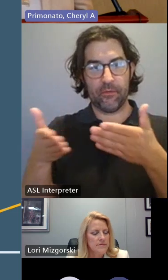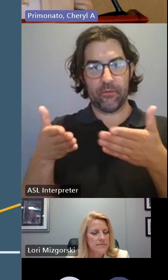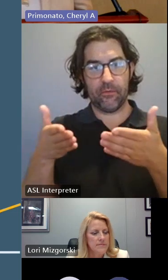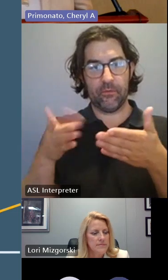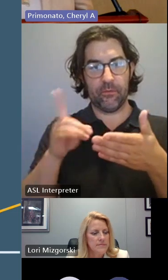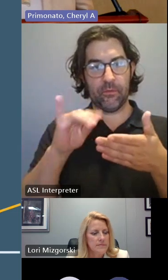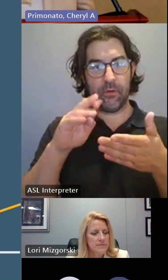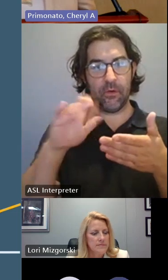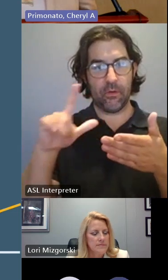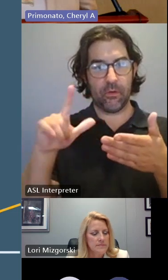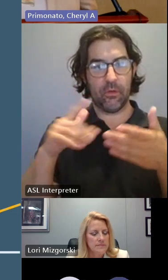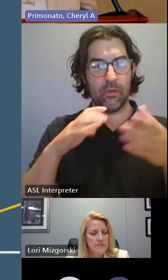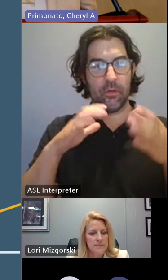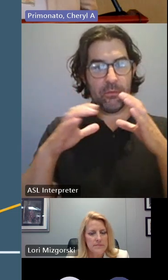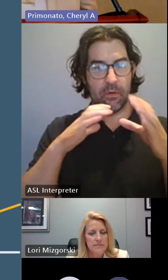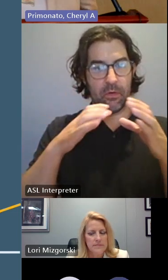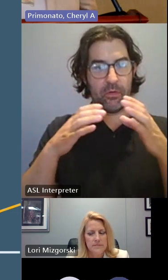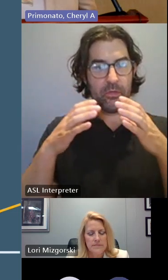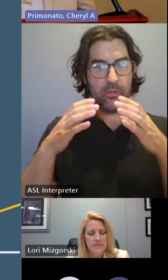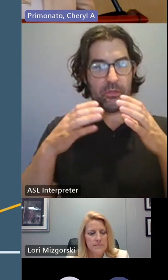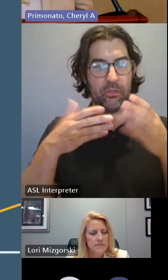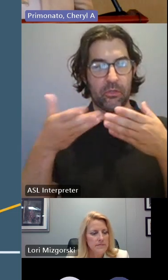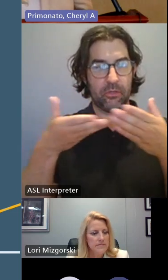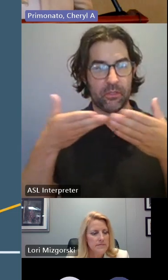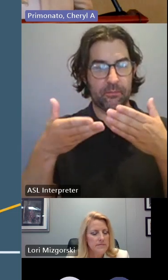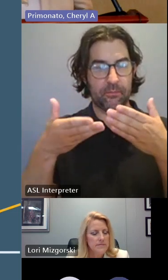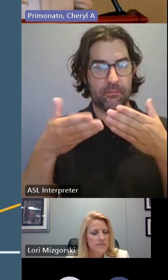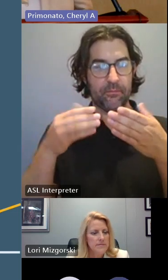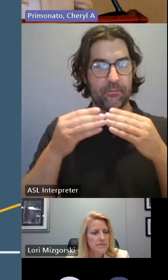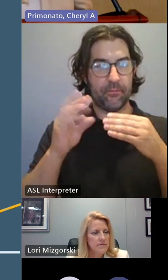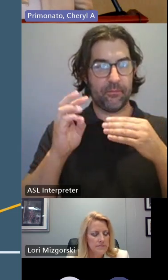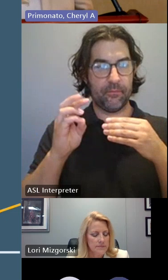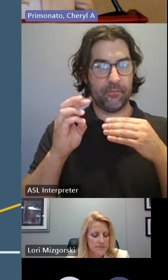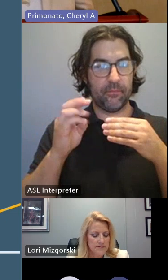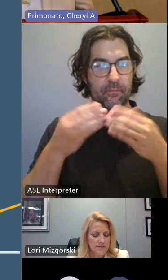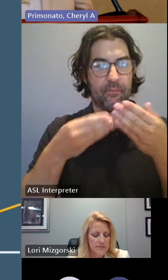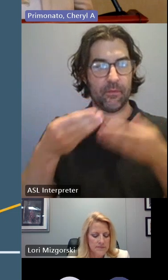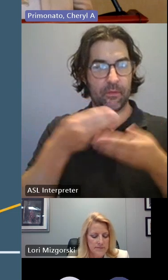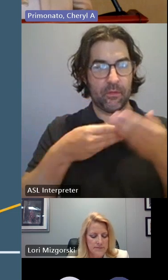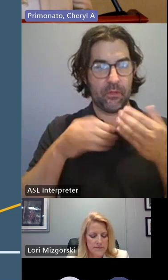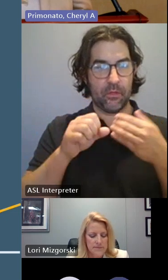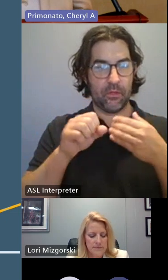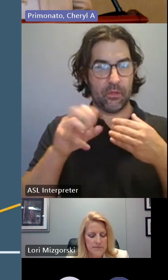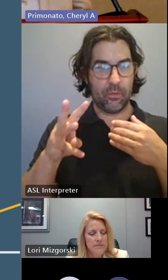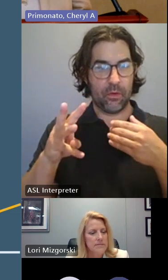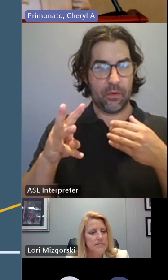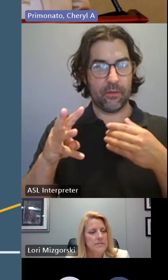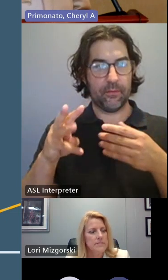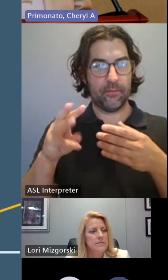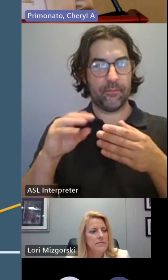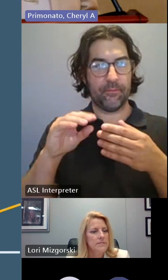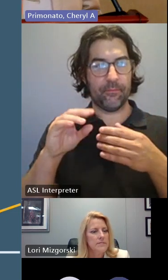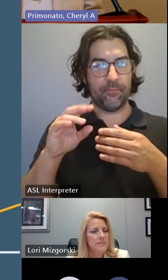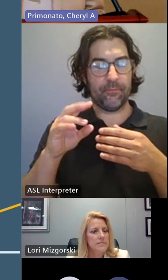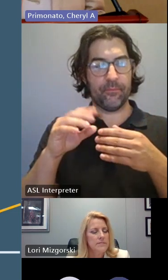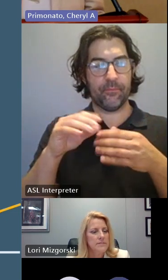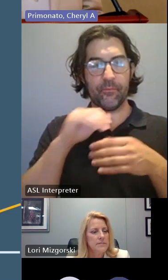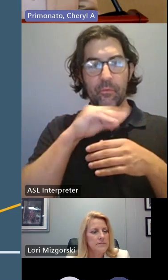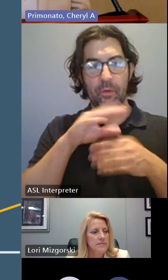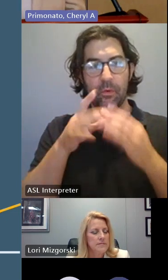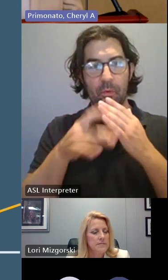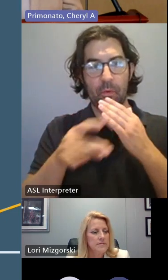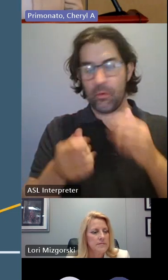5, digital communication services. 6, budgeting software. 7, waste oil removal